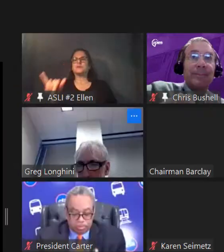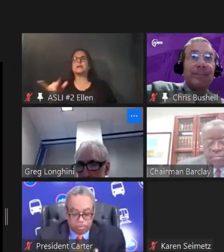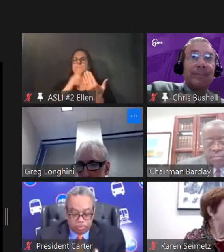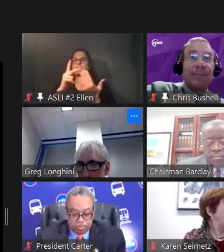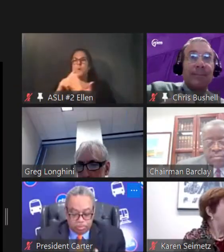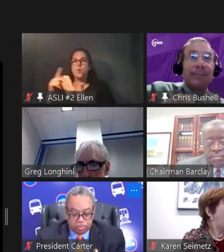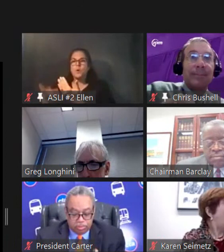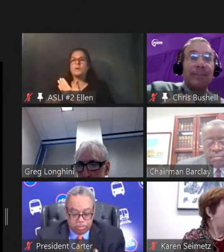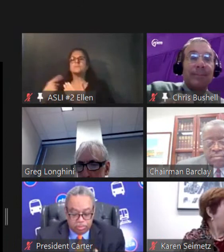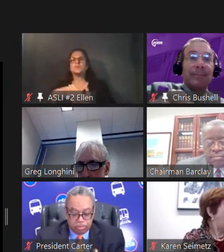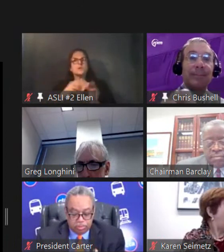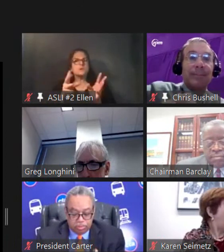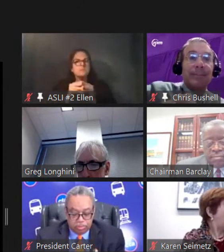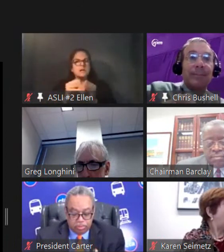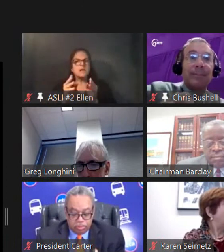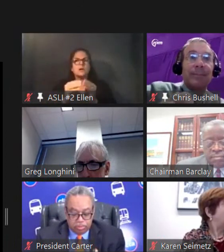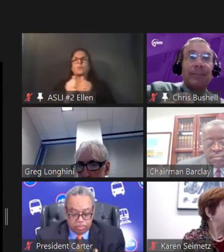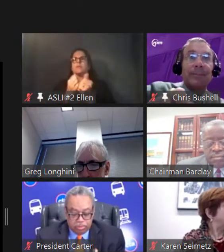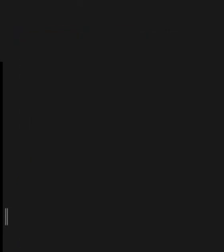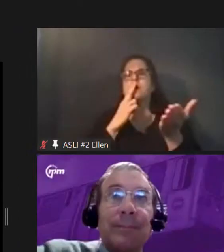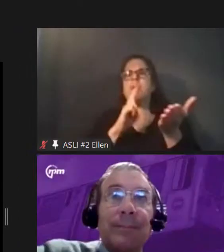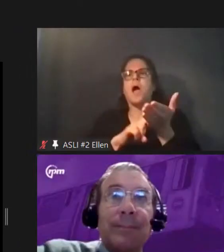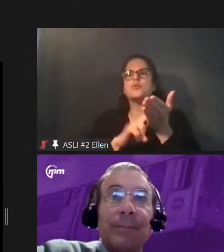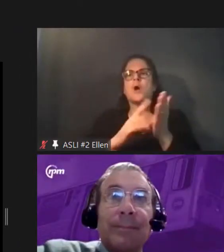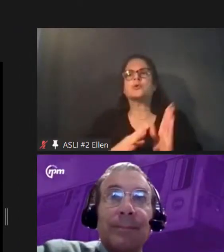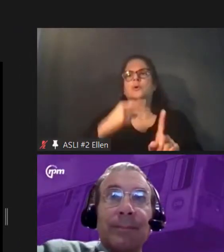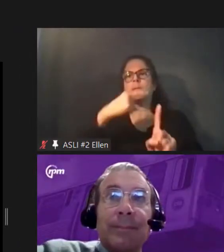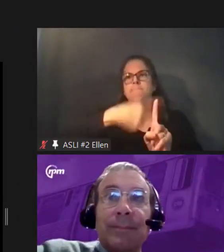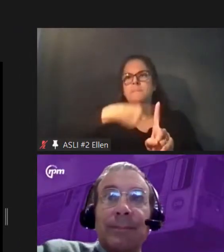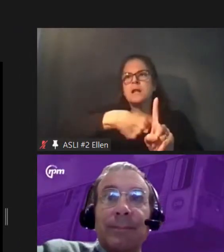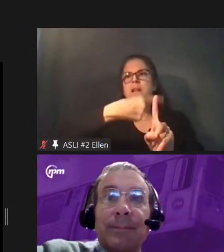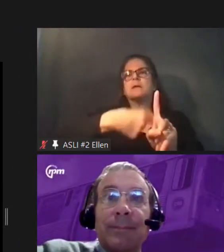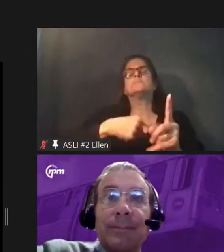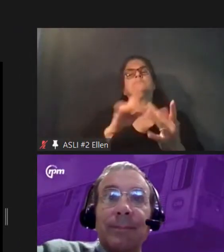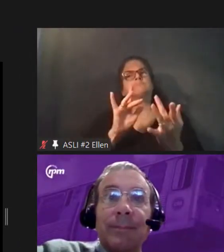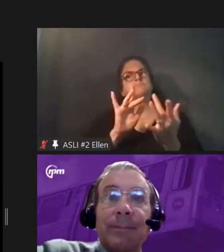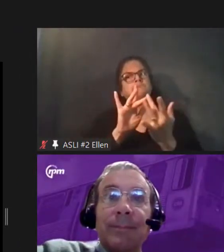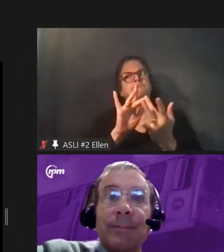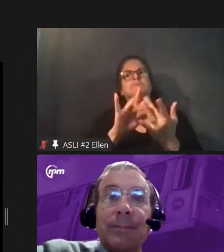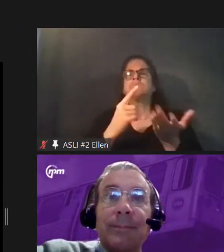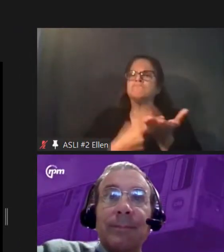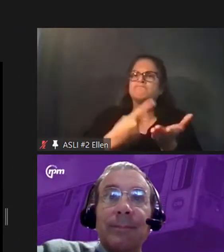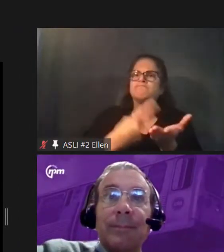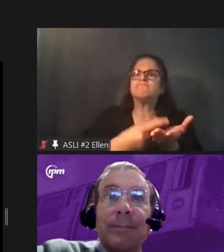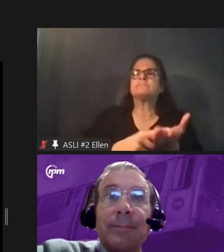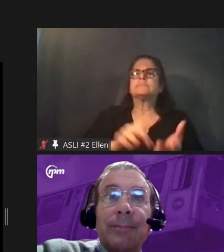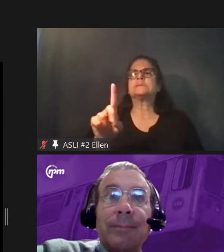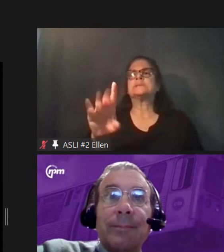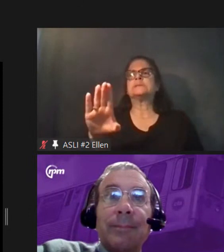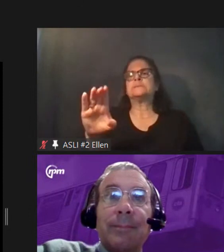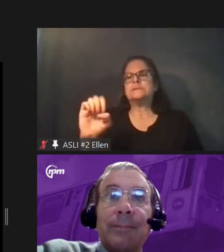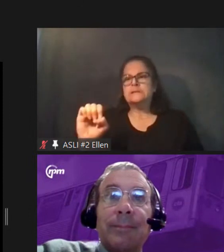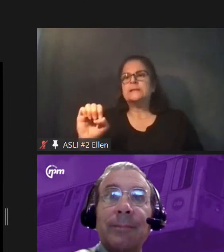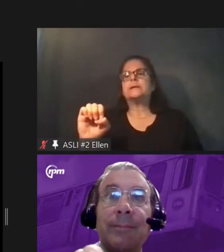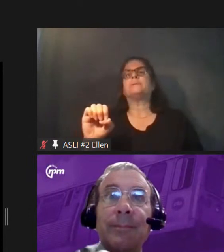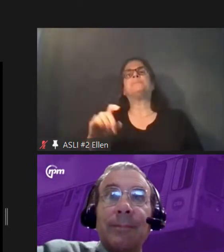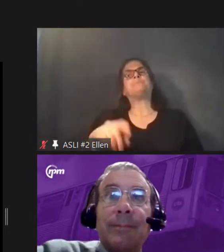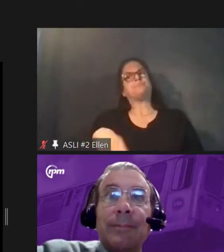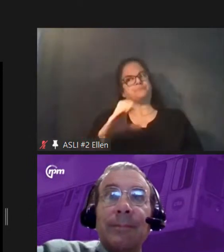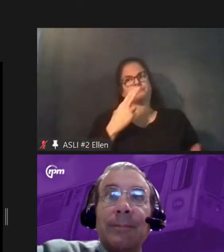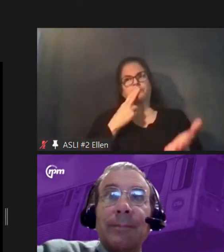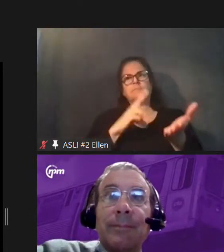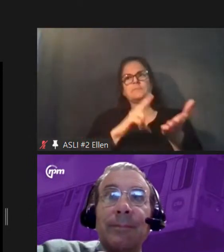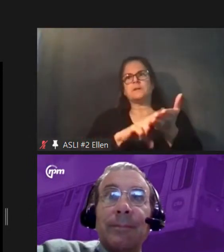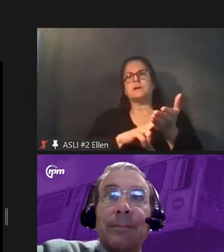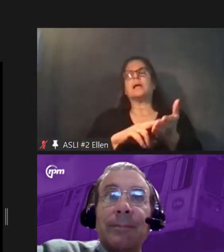to meet with the contractor monthly to discuss DBE and workforce outreach compliance. Both the prime contractor and CTA